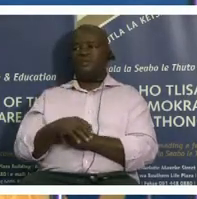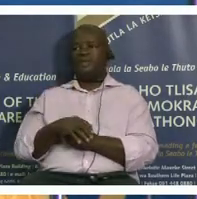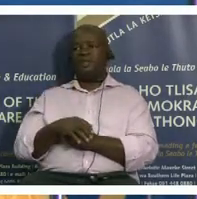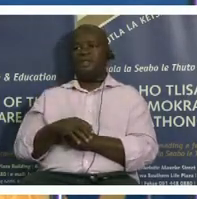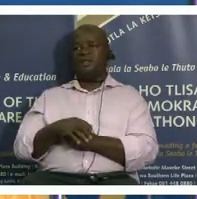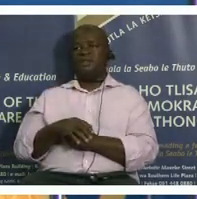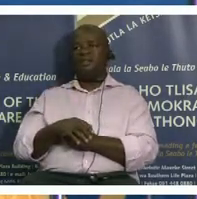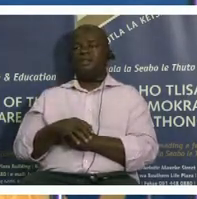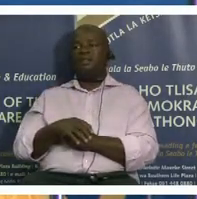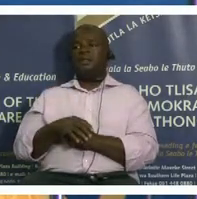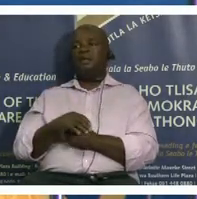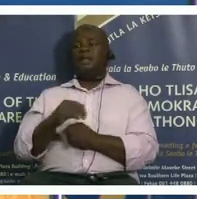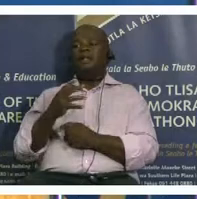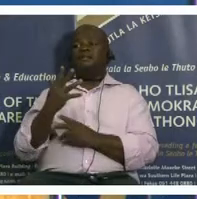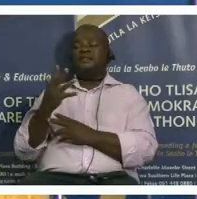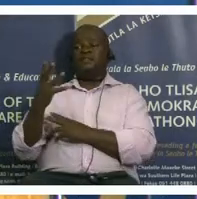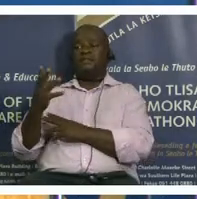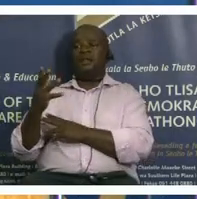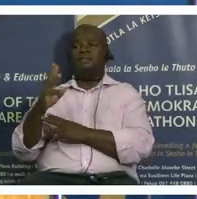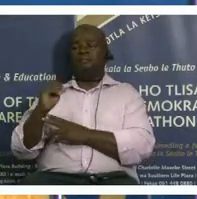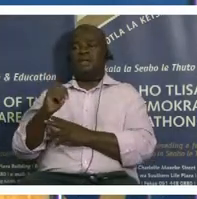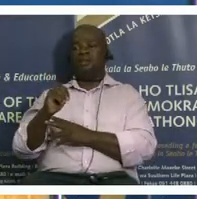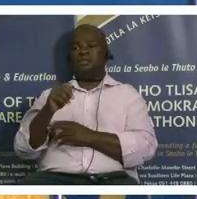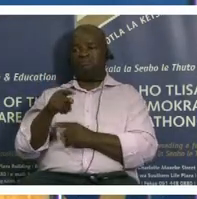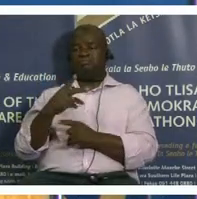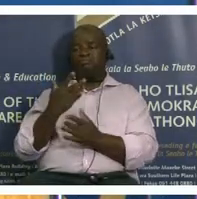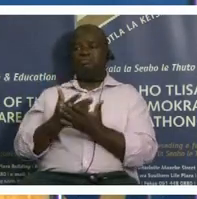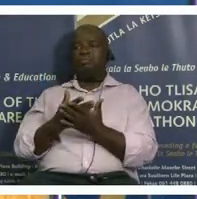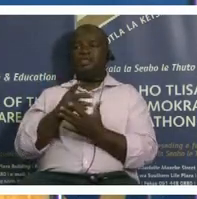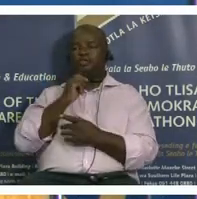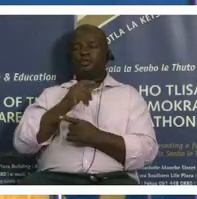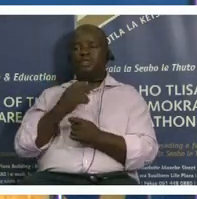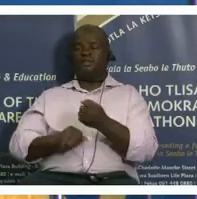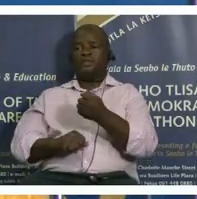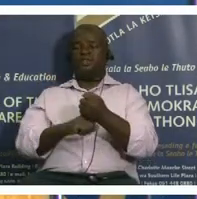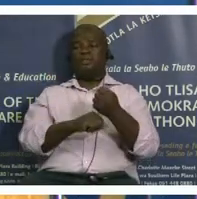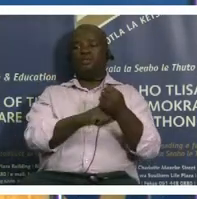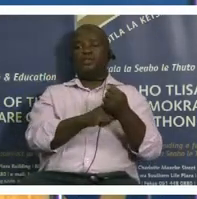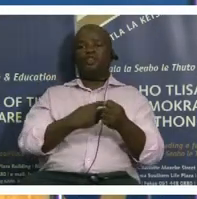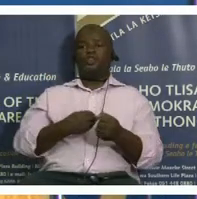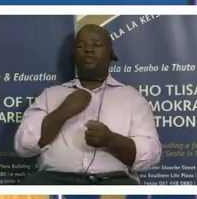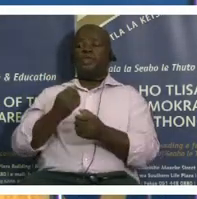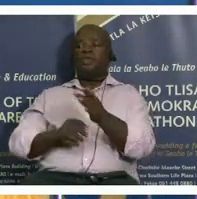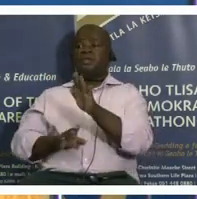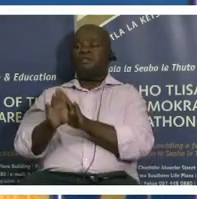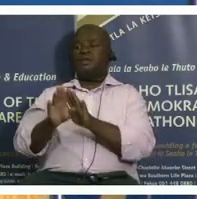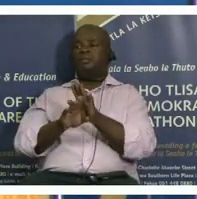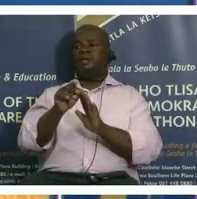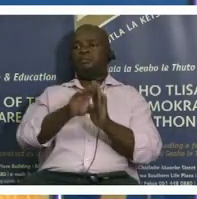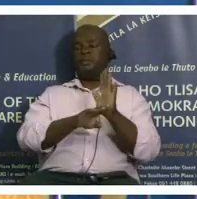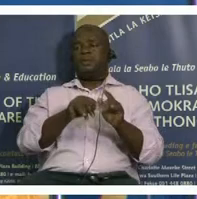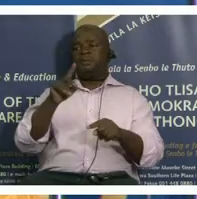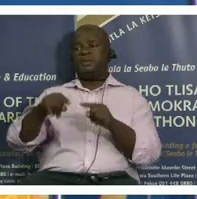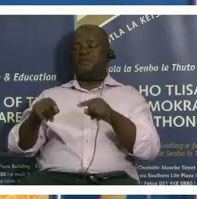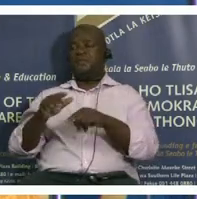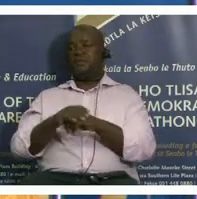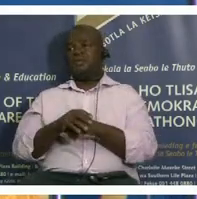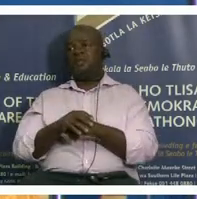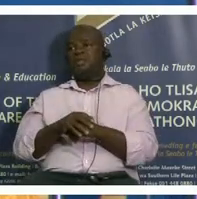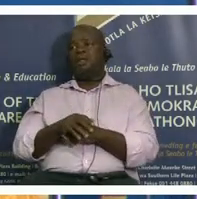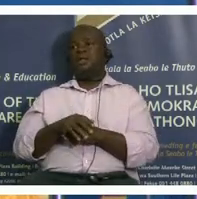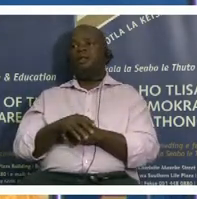55 million rand supported various youth development programs, including various on and off